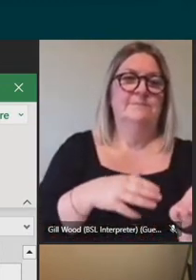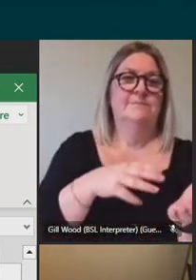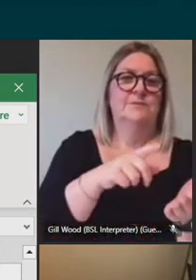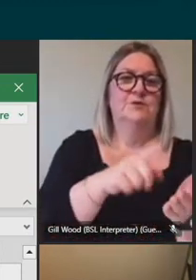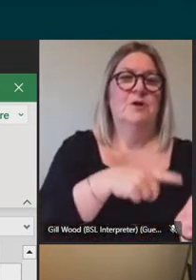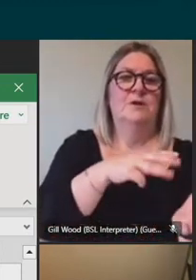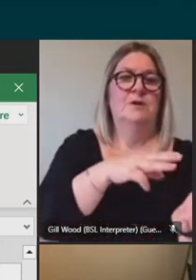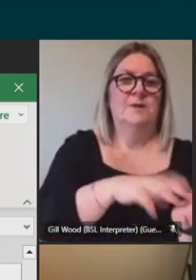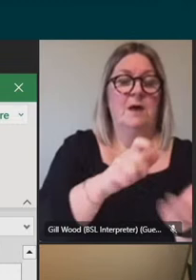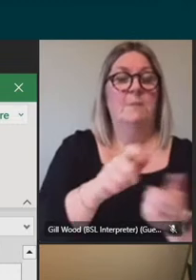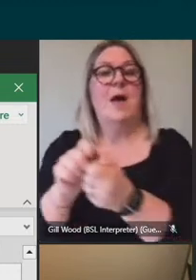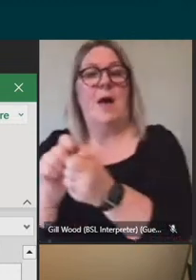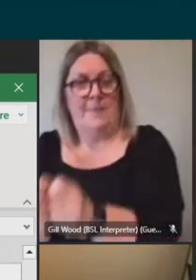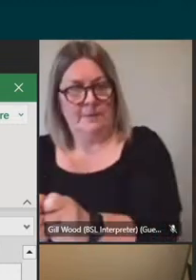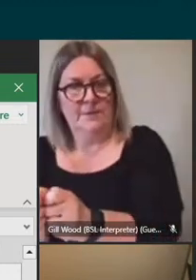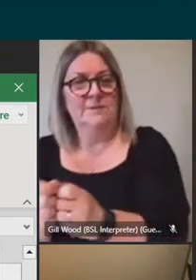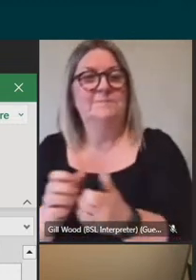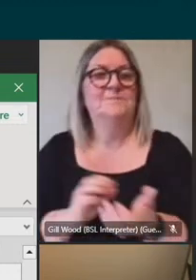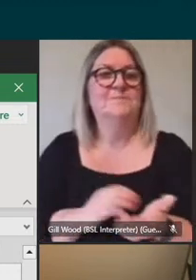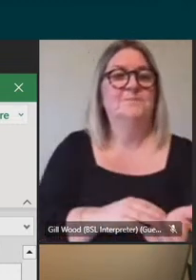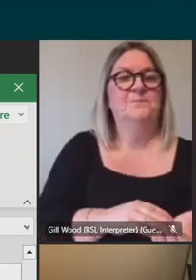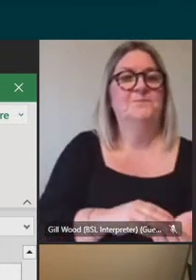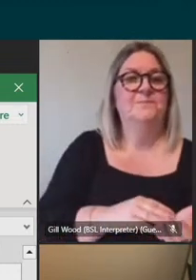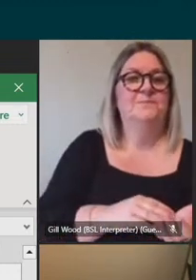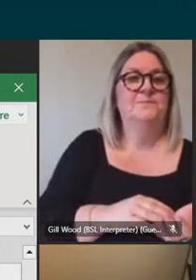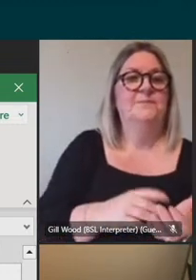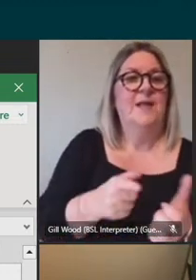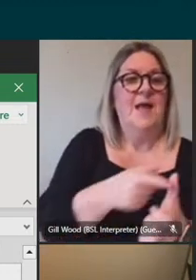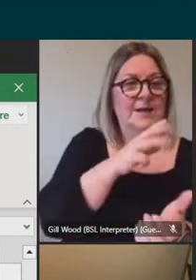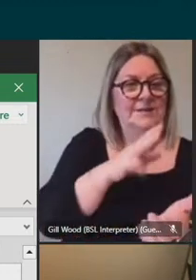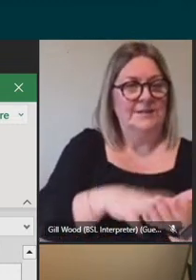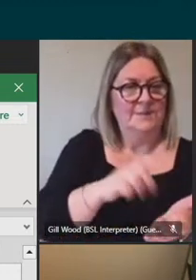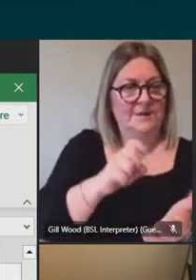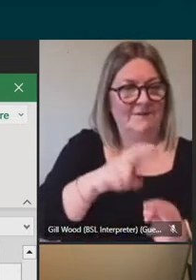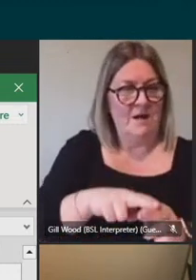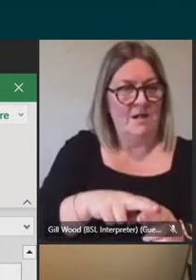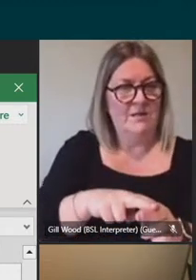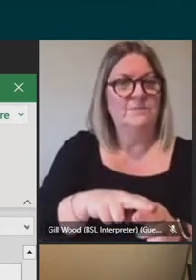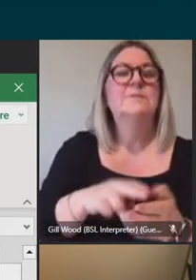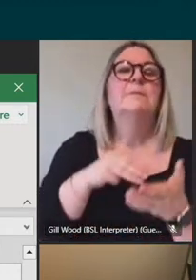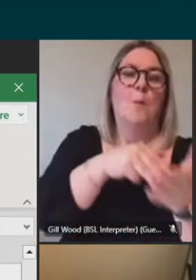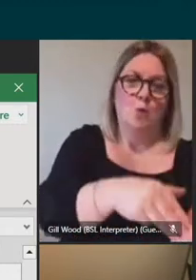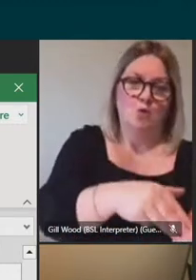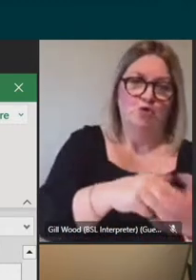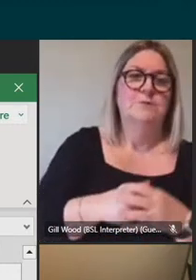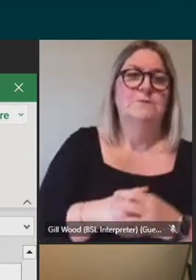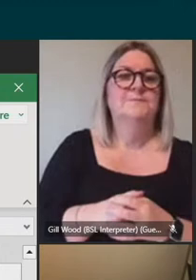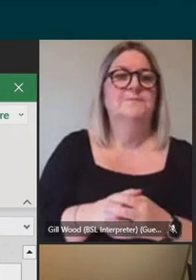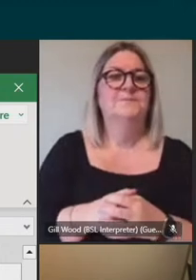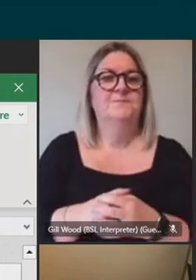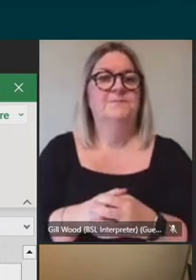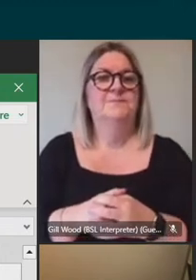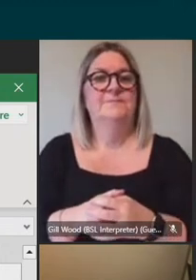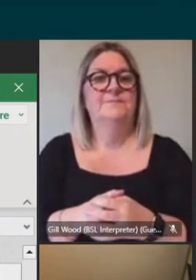Amendment. Councillor McFarlane. Motion. Councillor Mayo.